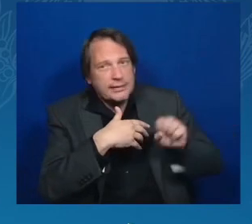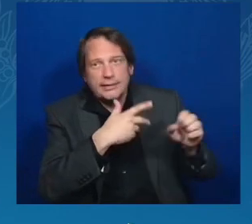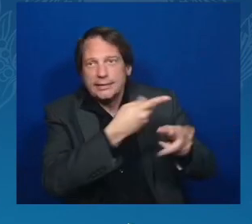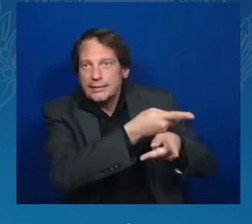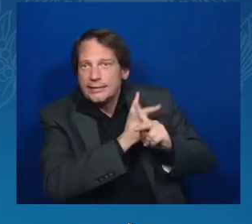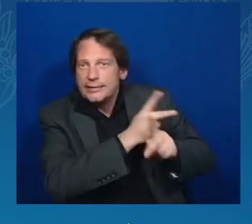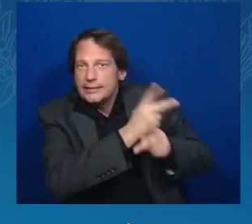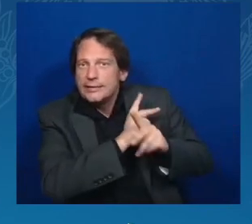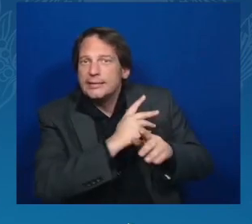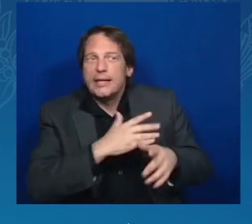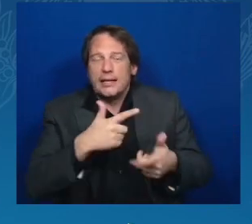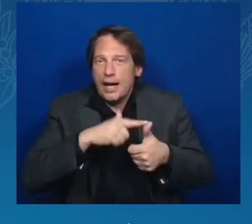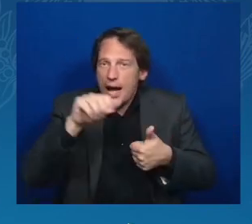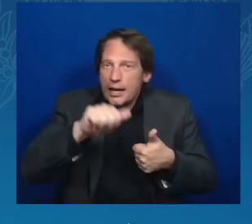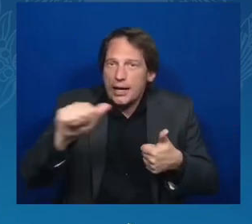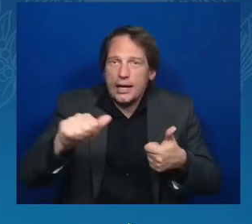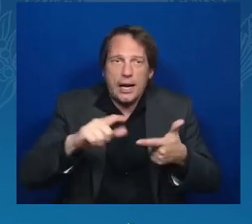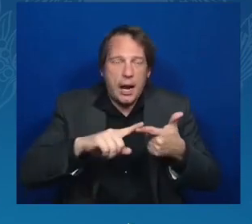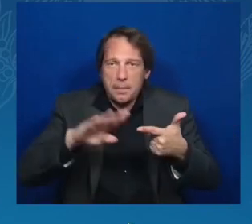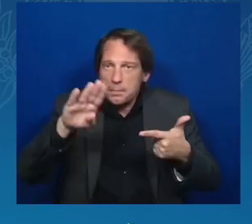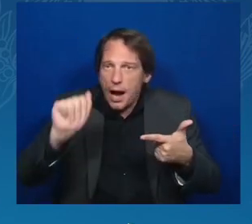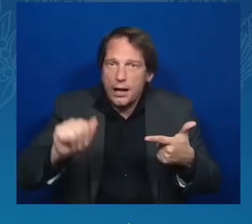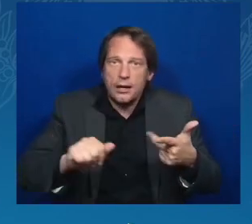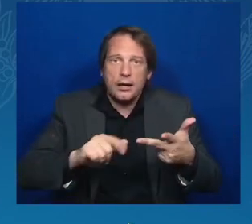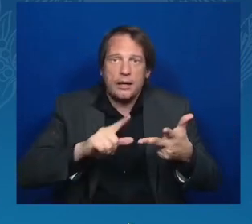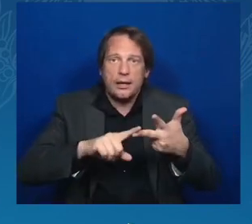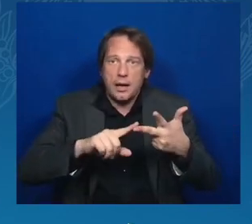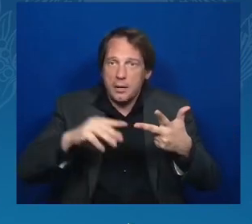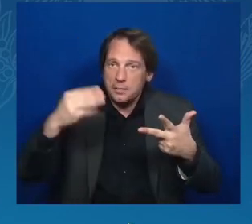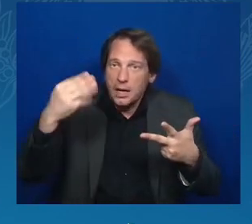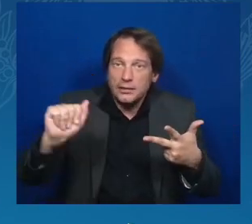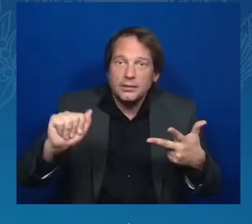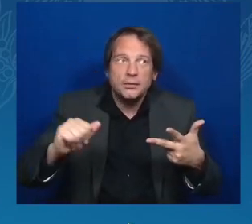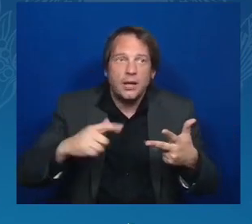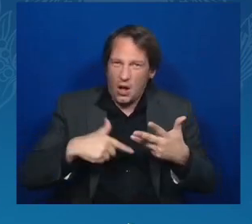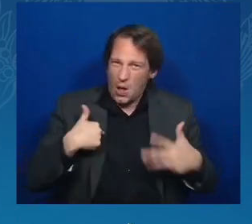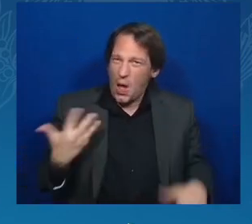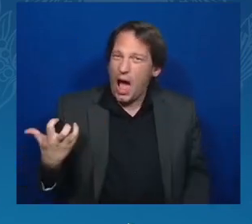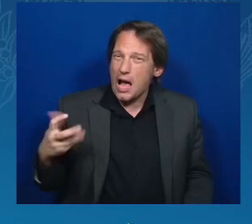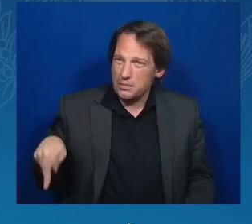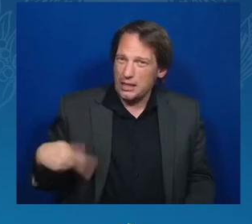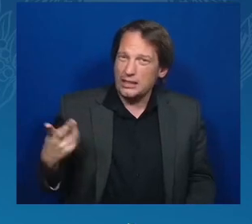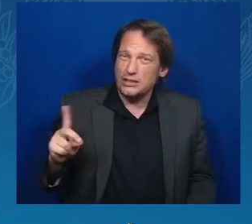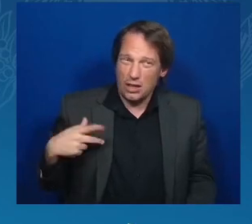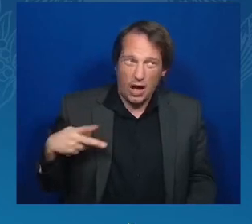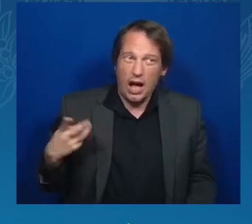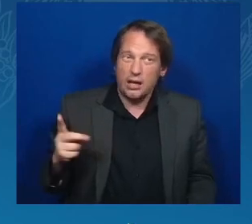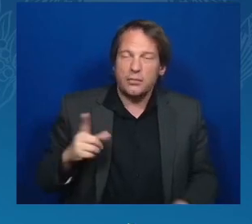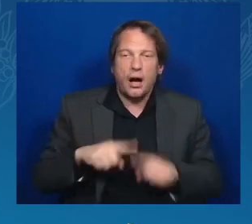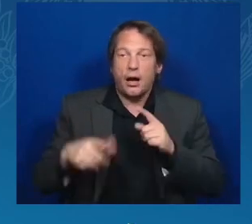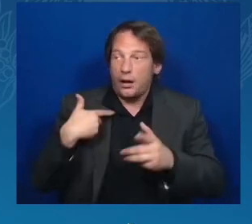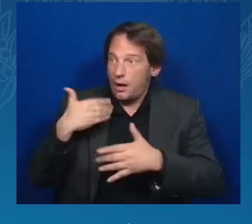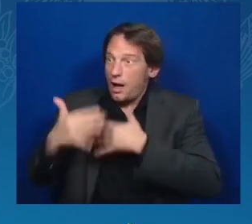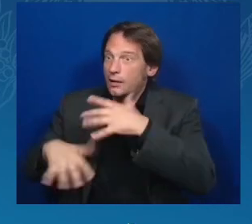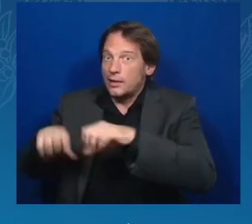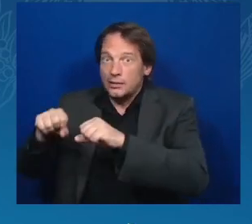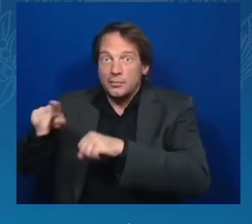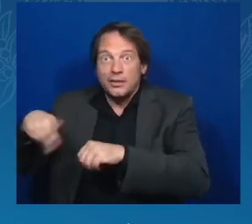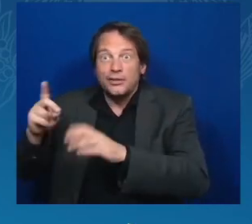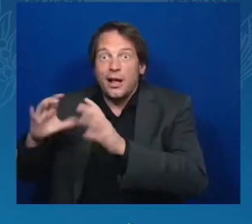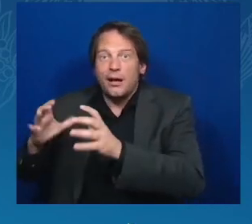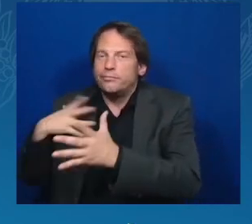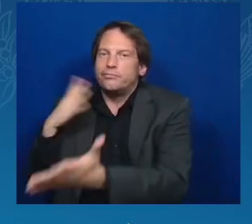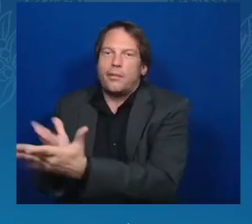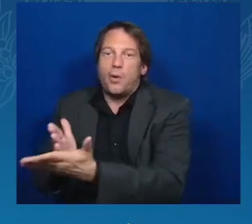because I couldn't afford any more debt. Unfortunately, I just sit there. After I got my first degree, I navigated